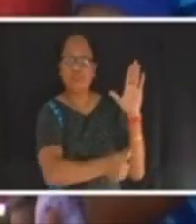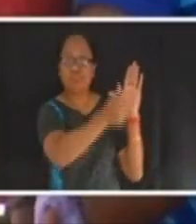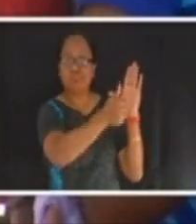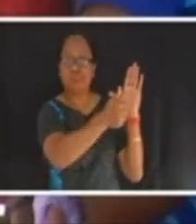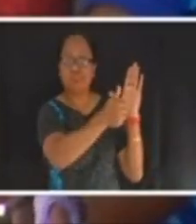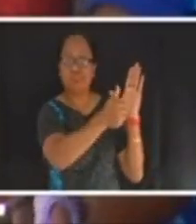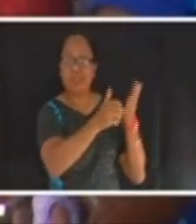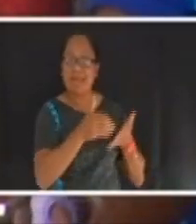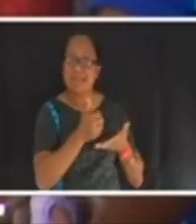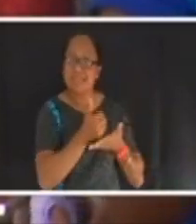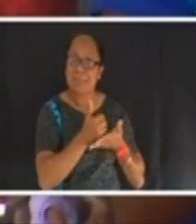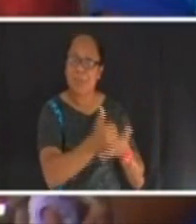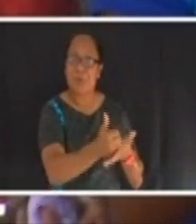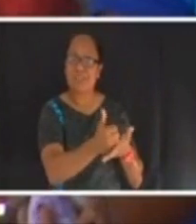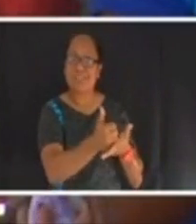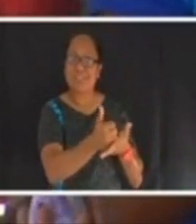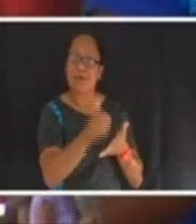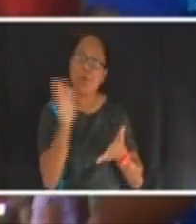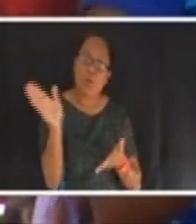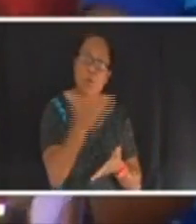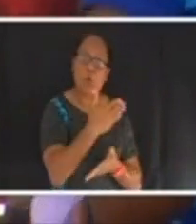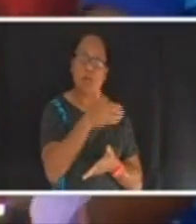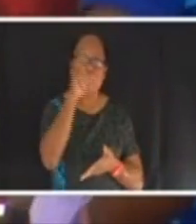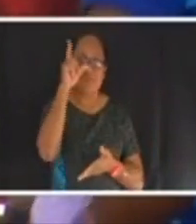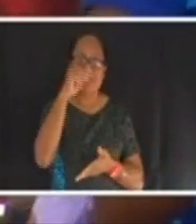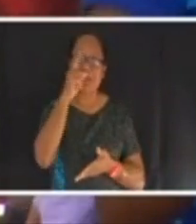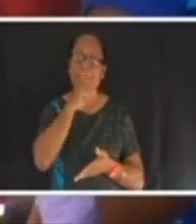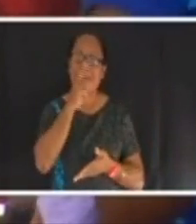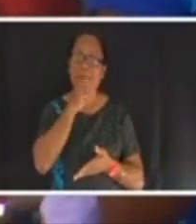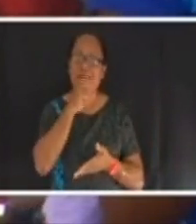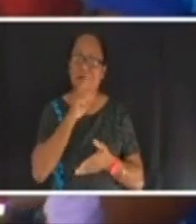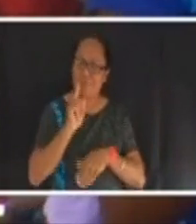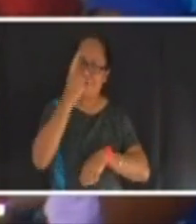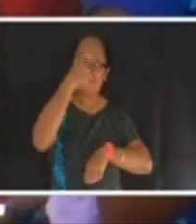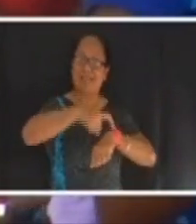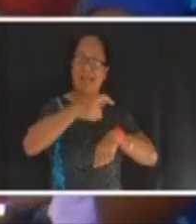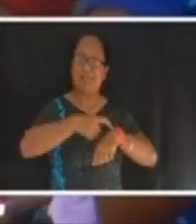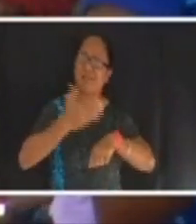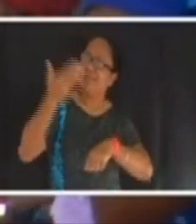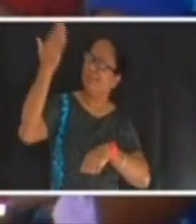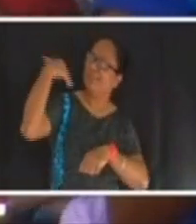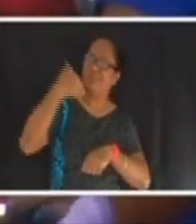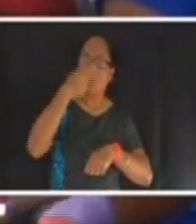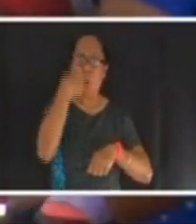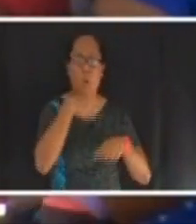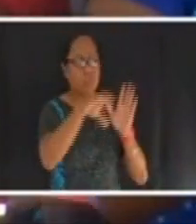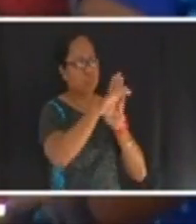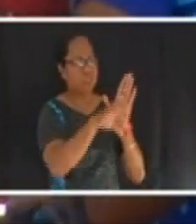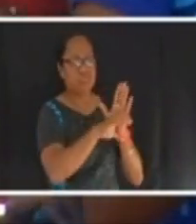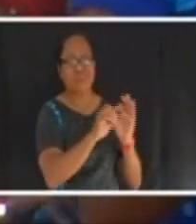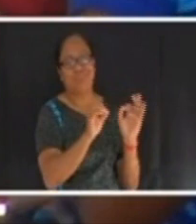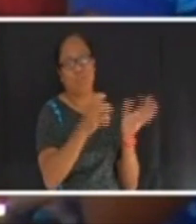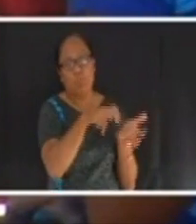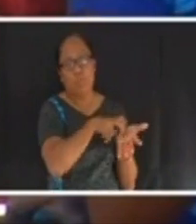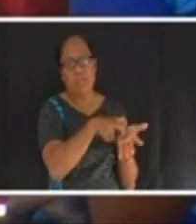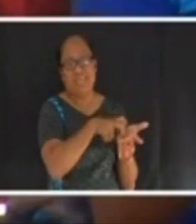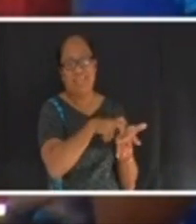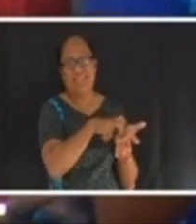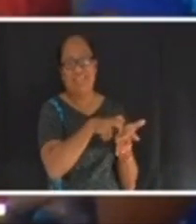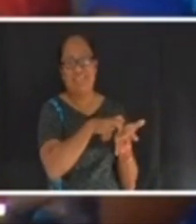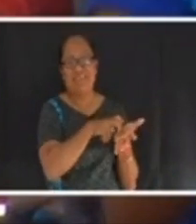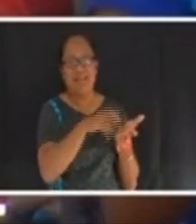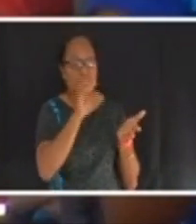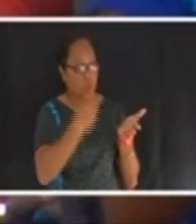common and equal citizenry to every Fijian for the first time in our history, and it guarantees a vast array of social